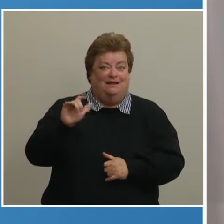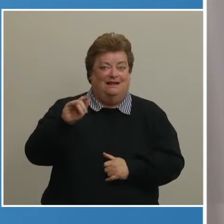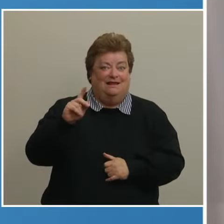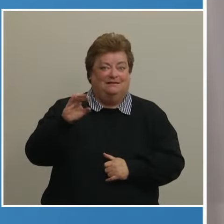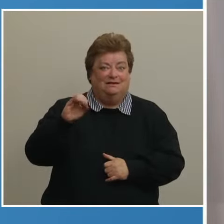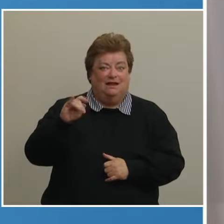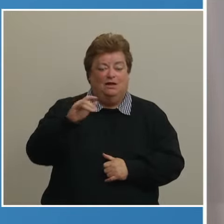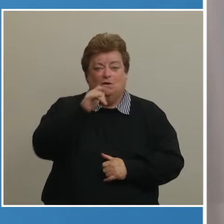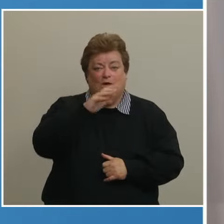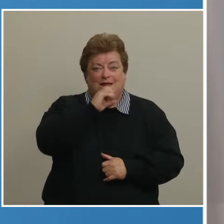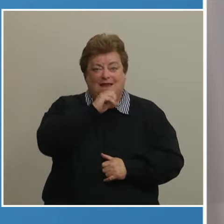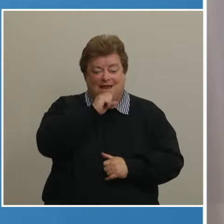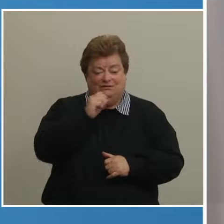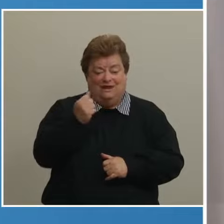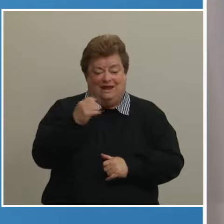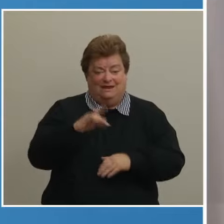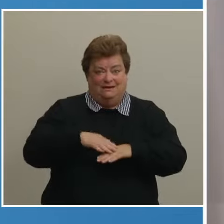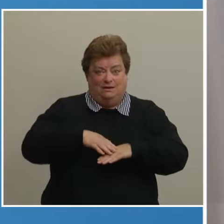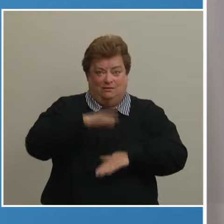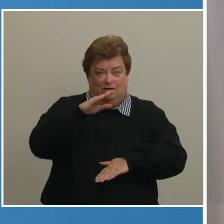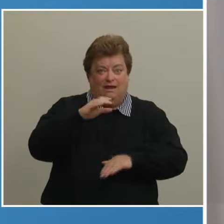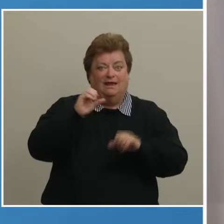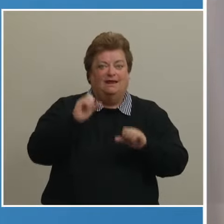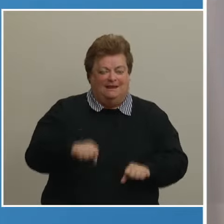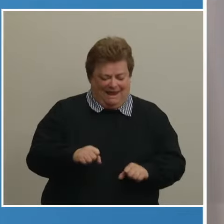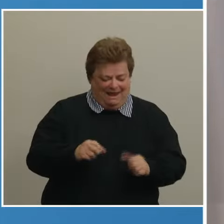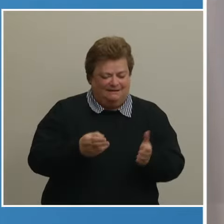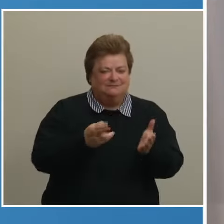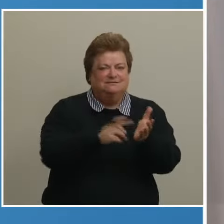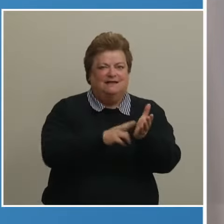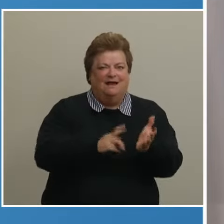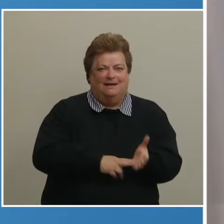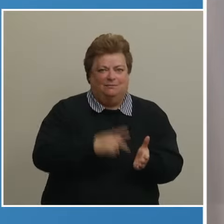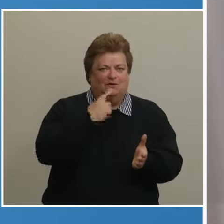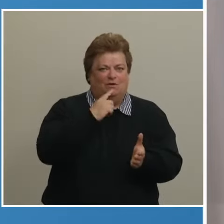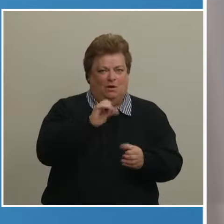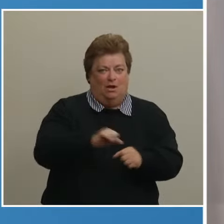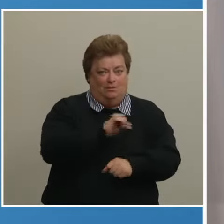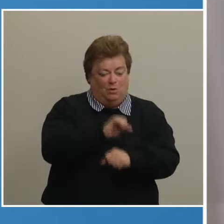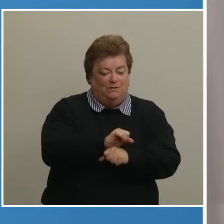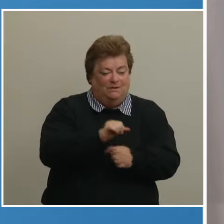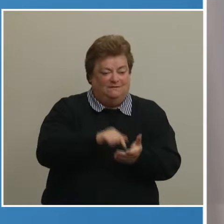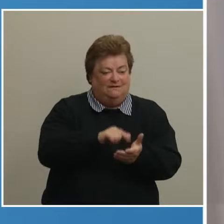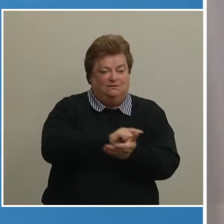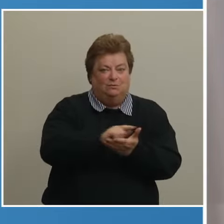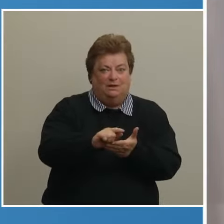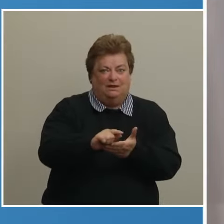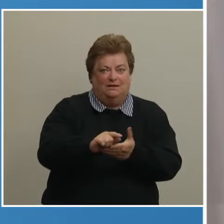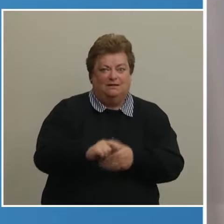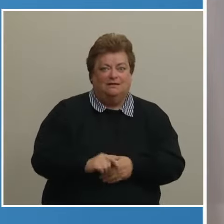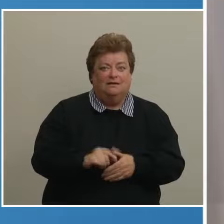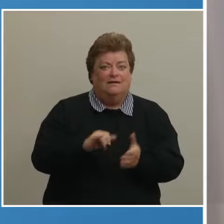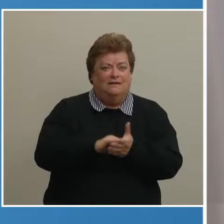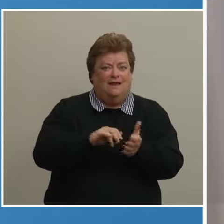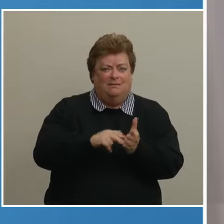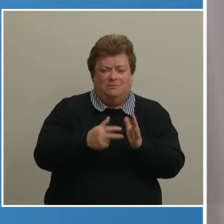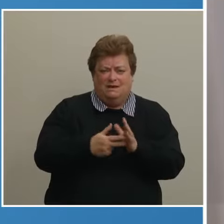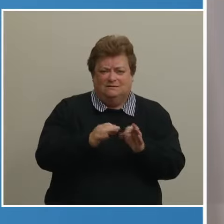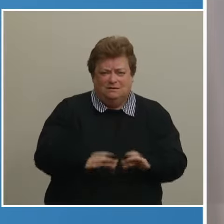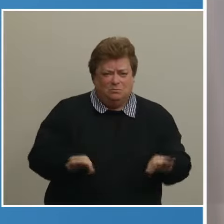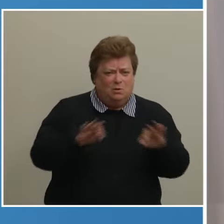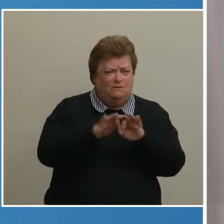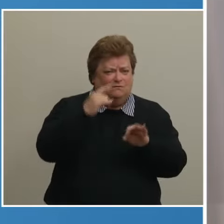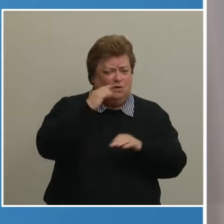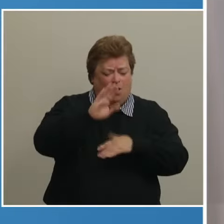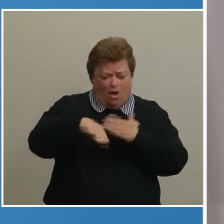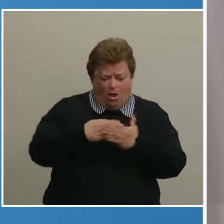residents age 18 and older are now able to sign up for vaccination appointments this week. So this means it's very important that all of